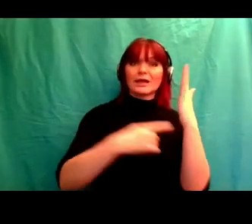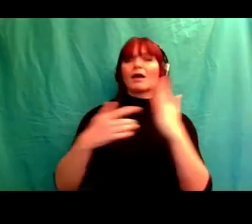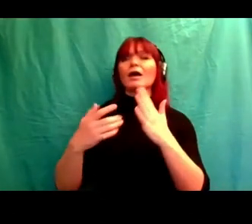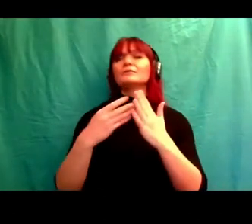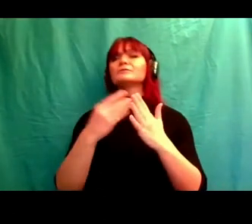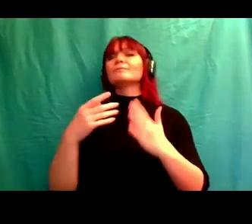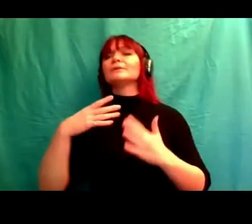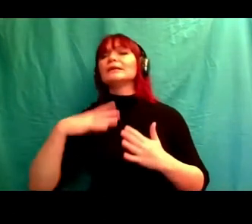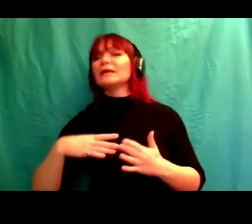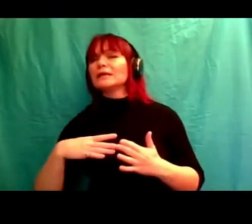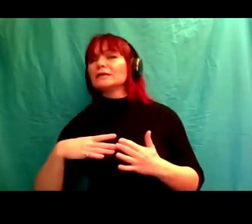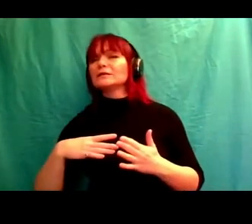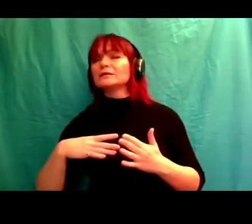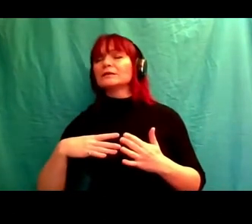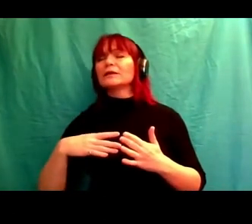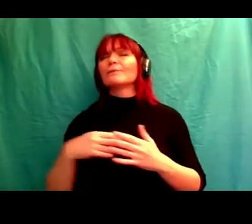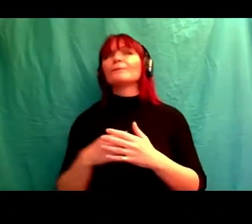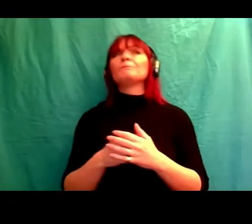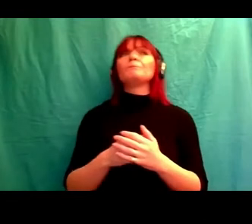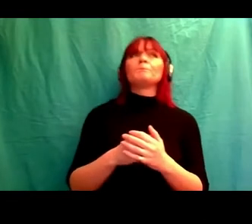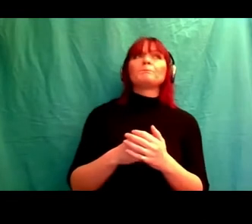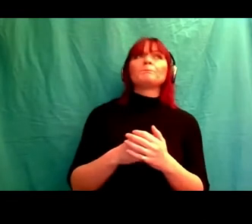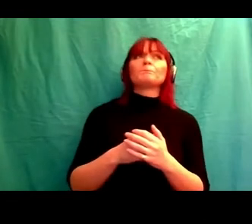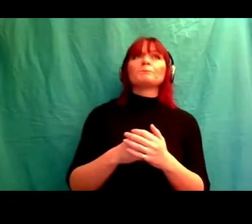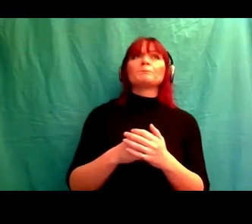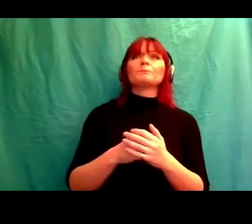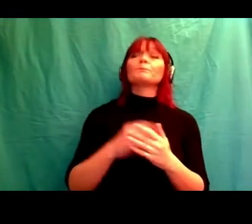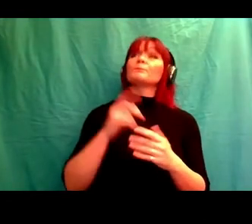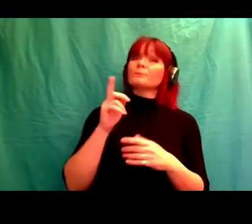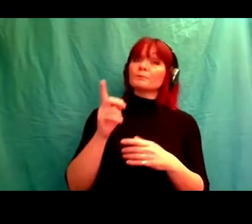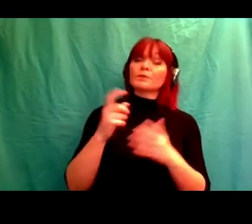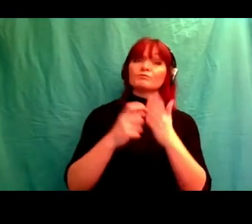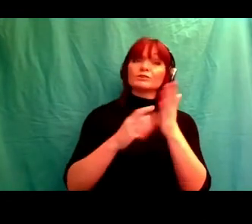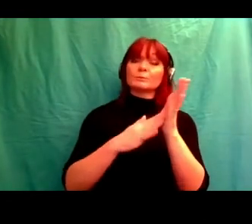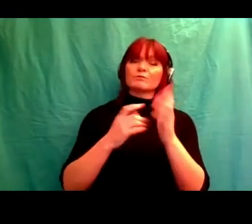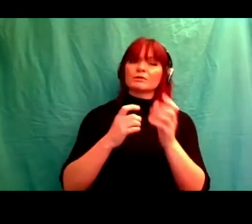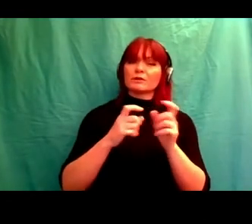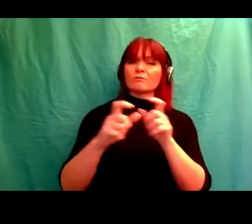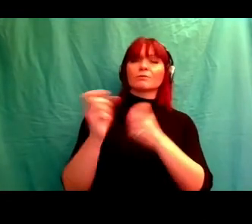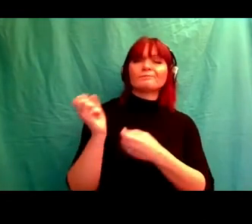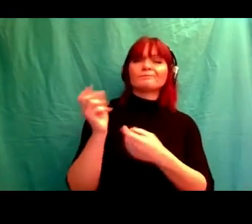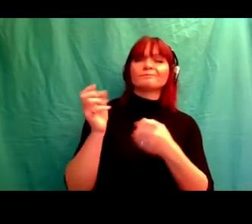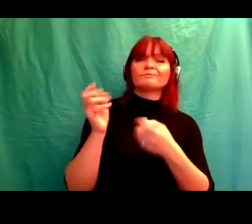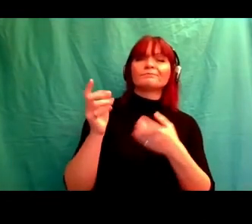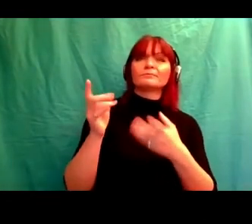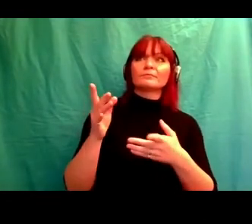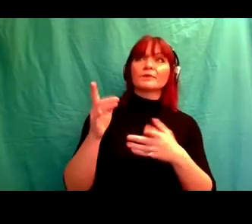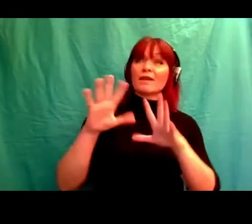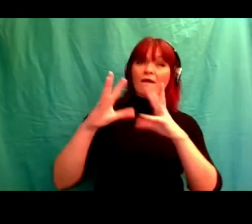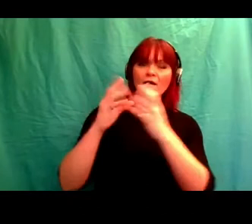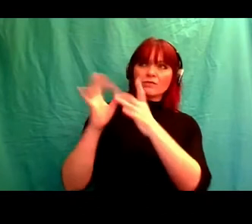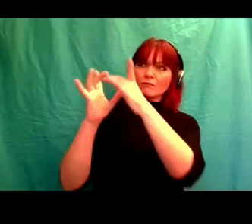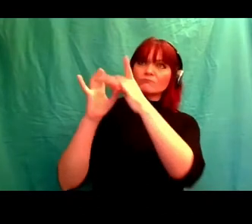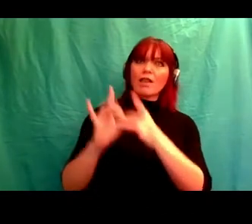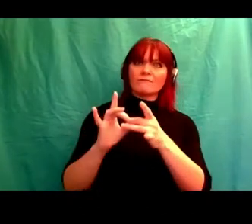is. Well, I suppose the second thing was, as Richard kept talking, I thought all of this is really relevant, but there's a lot